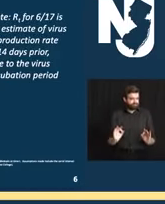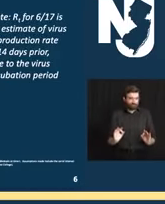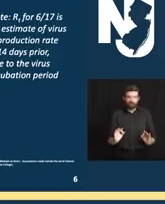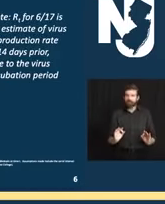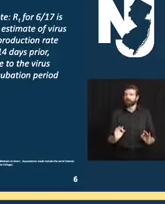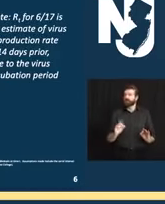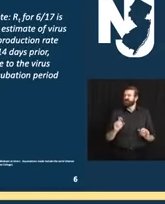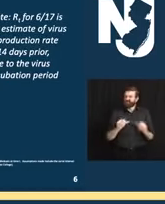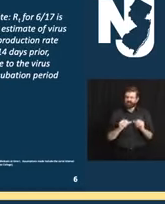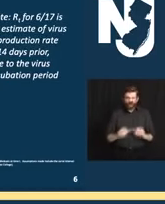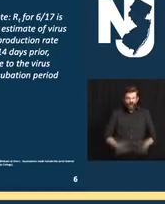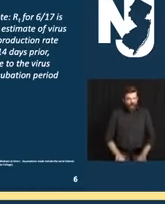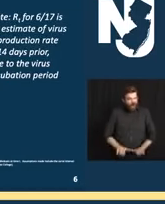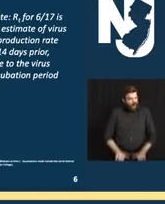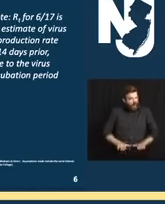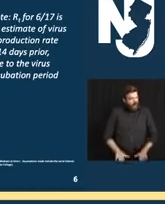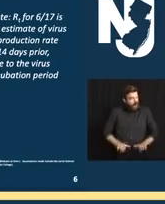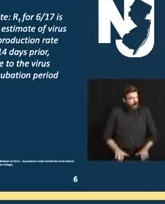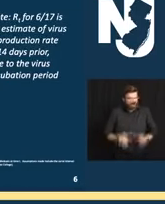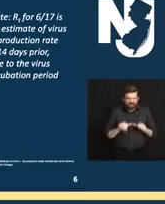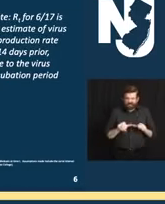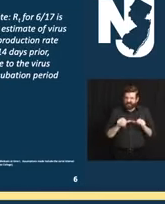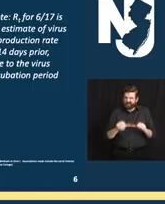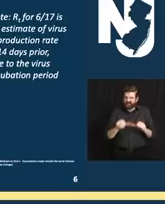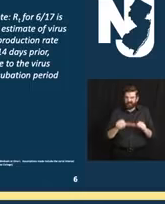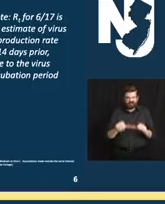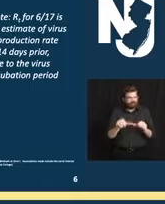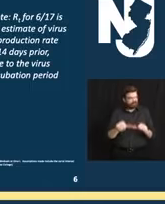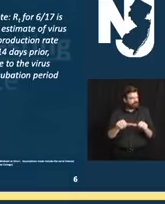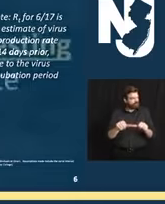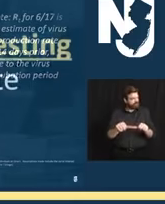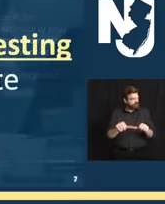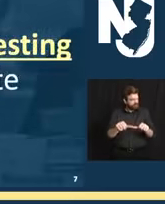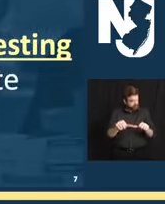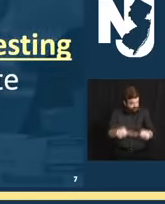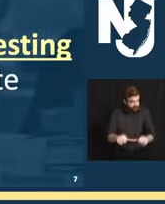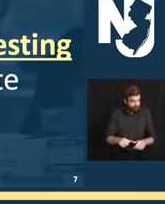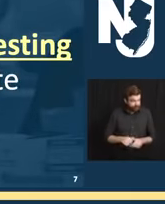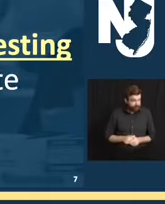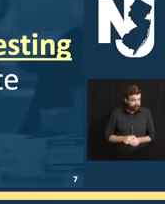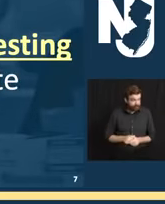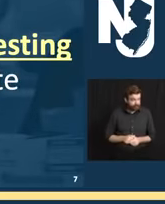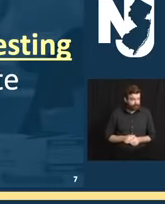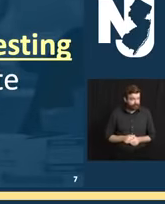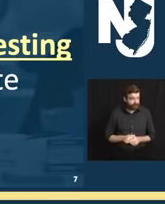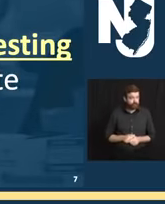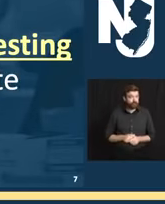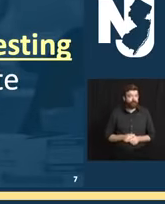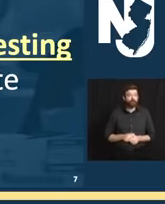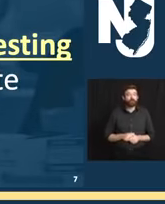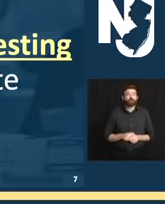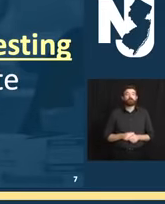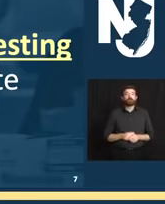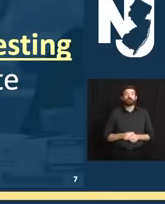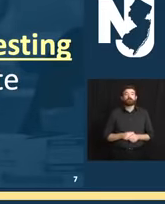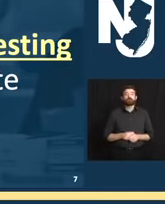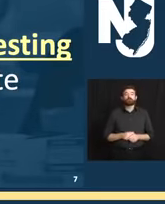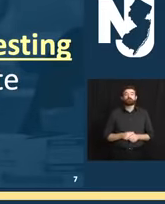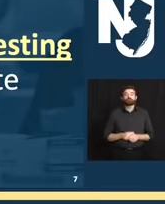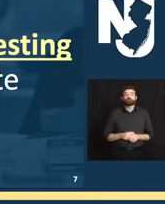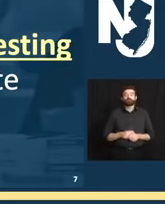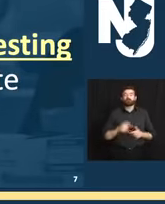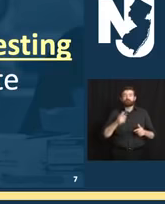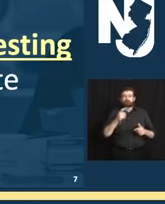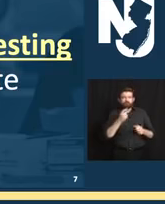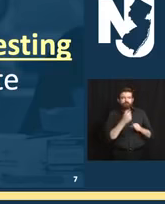as possible in order to continue on our road back. But to make sure these measures and these numbers are meaningful, and for us to